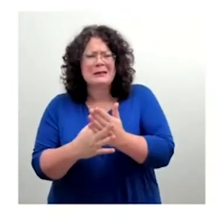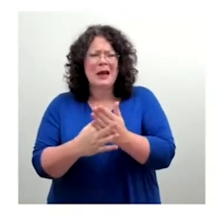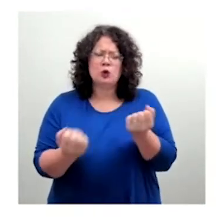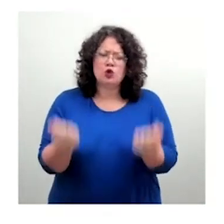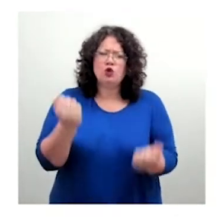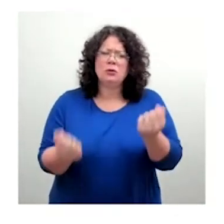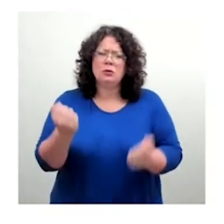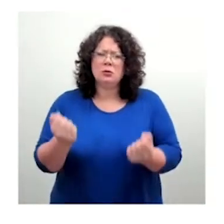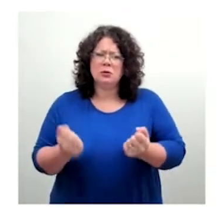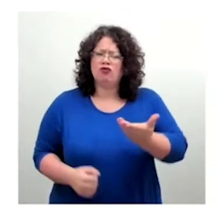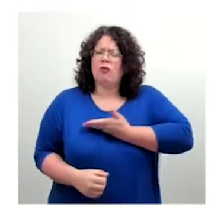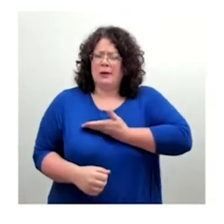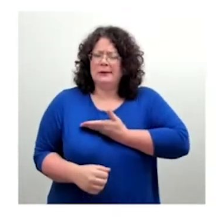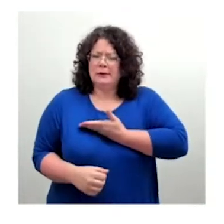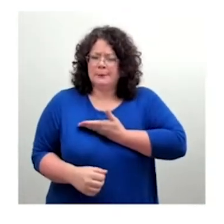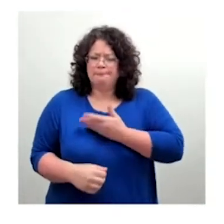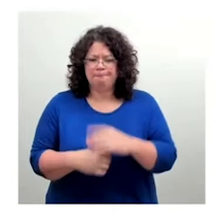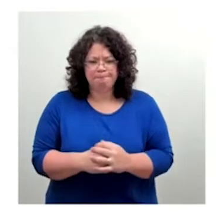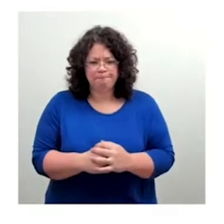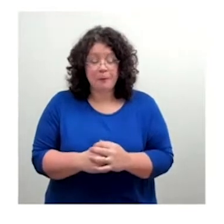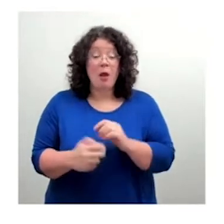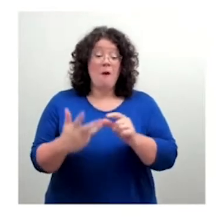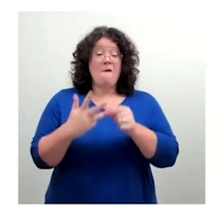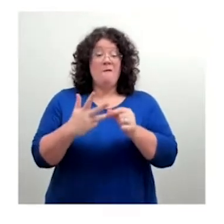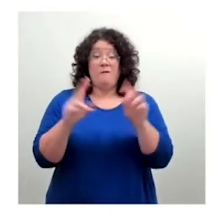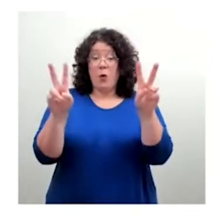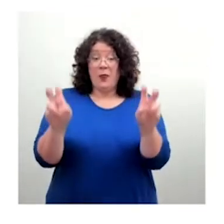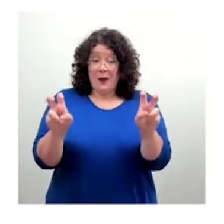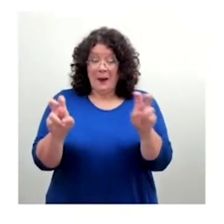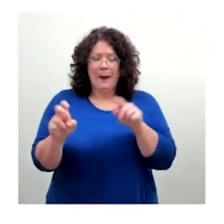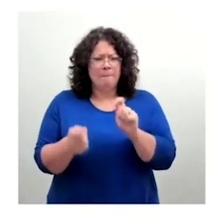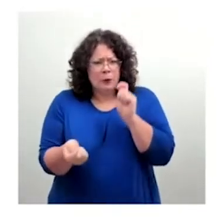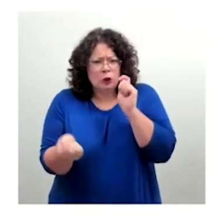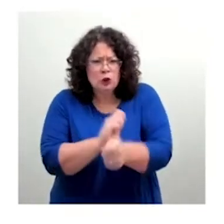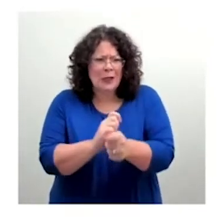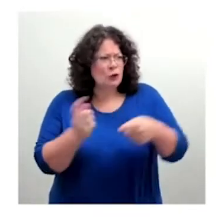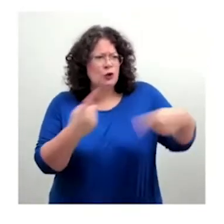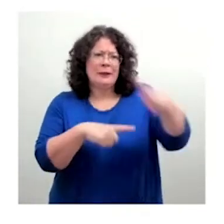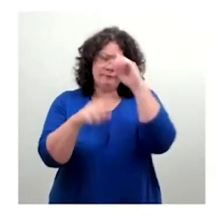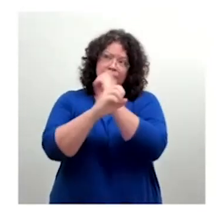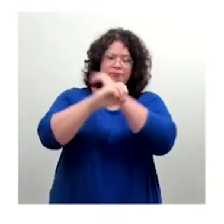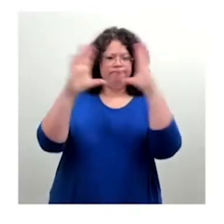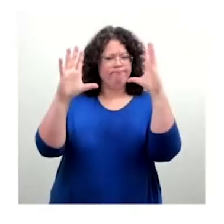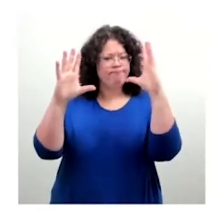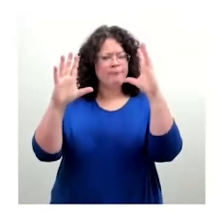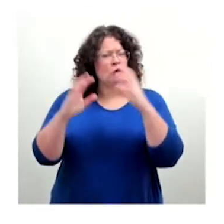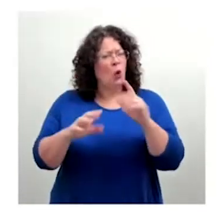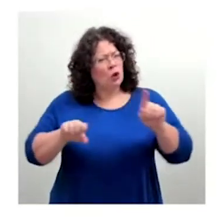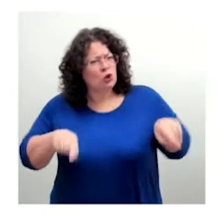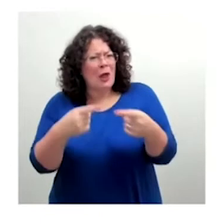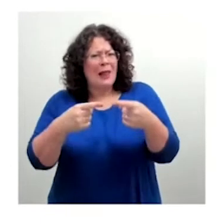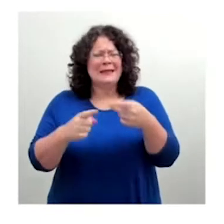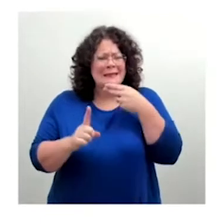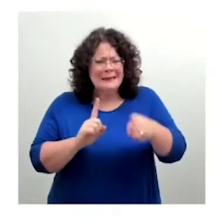people in a more positive light. And last is one of the themes I lead, which is inclusive products and services.